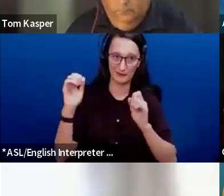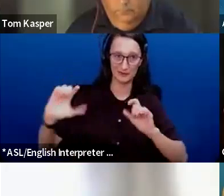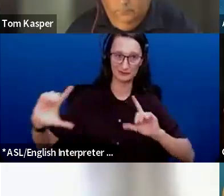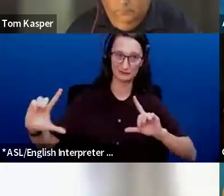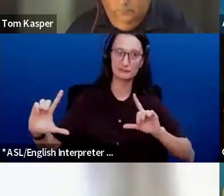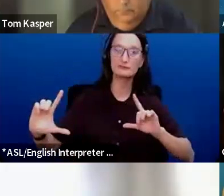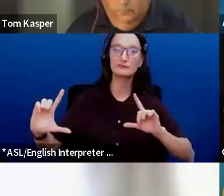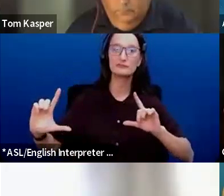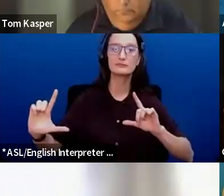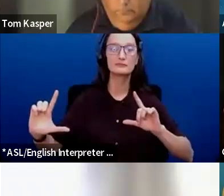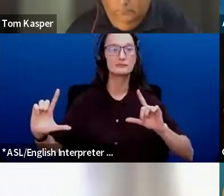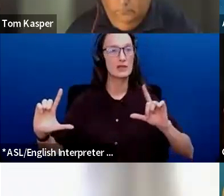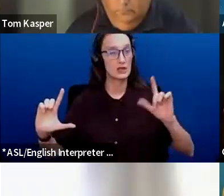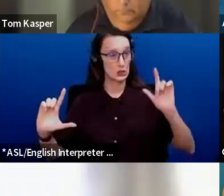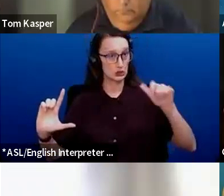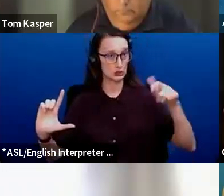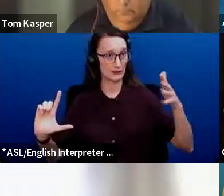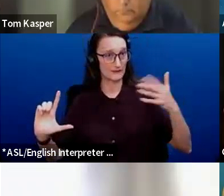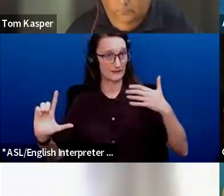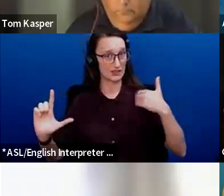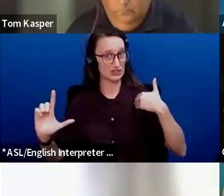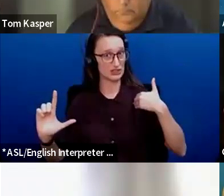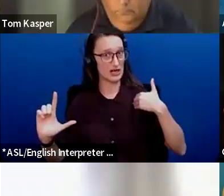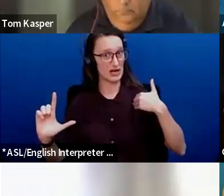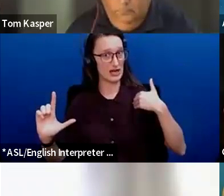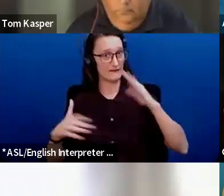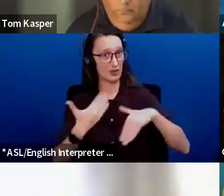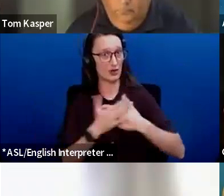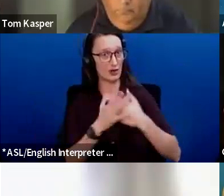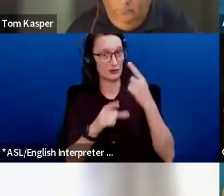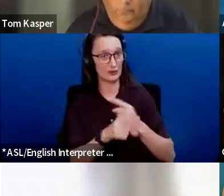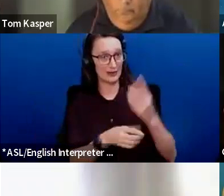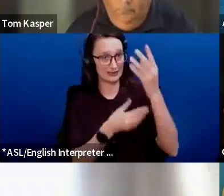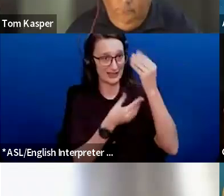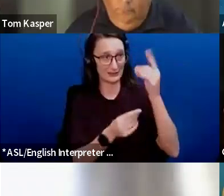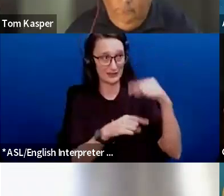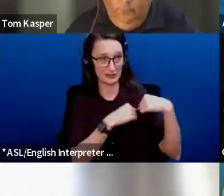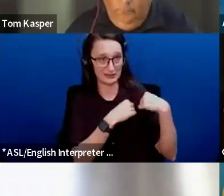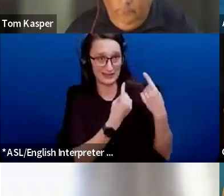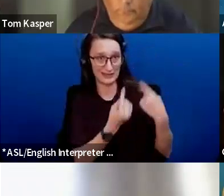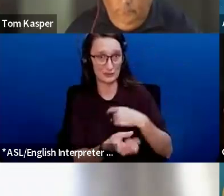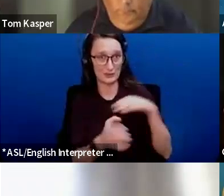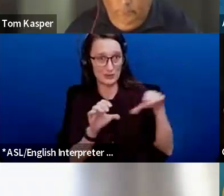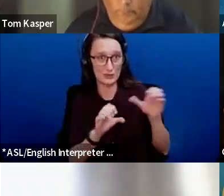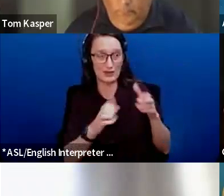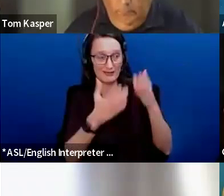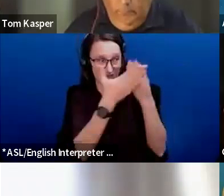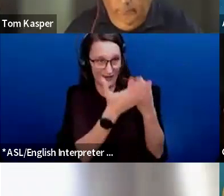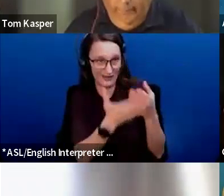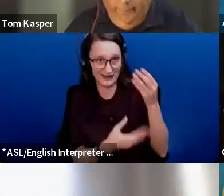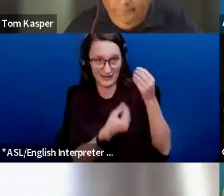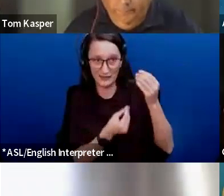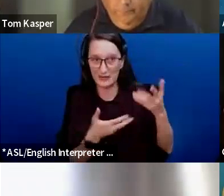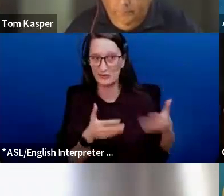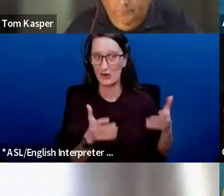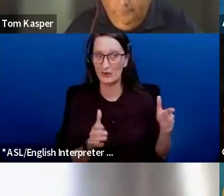They should have gotten all of the information correct since these activities have begun. We've been doing a lot of validating of the information. We've been doing a lot of